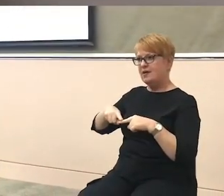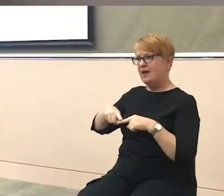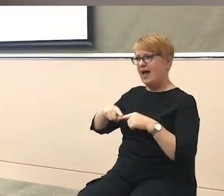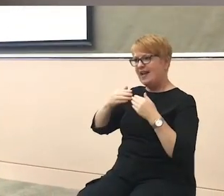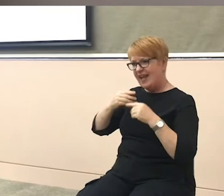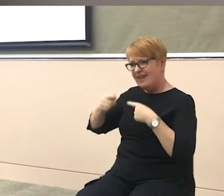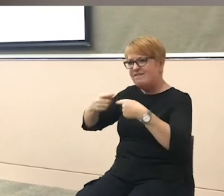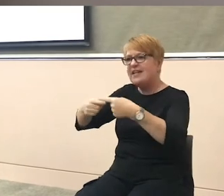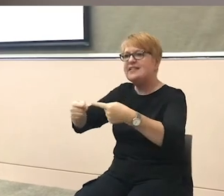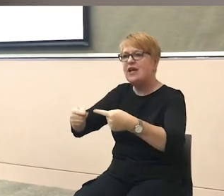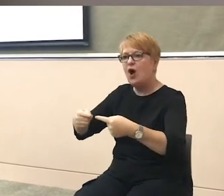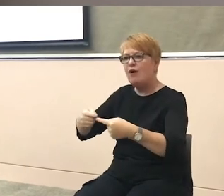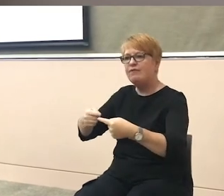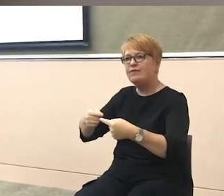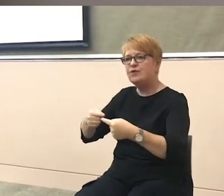like